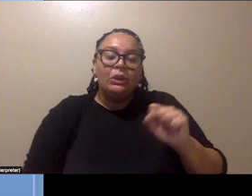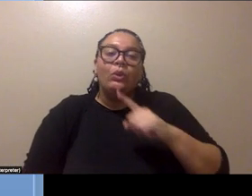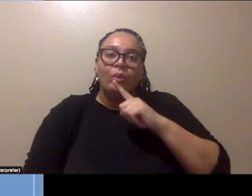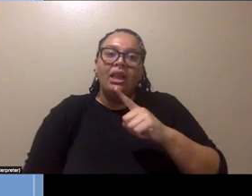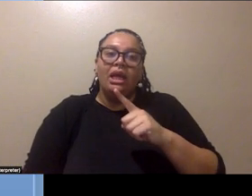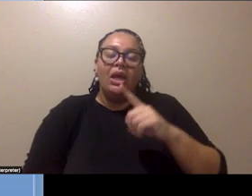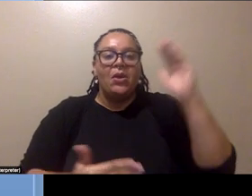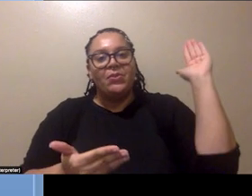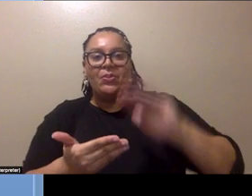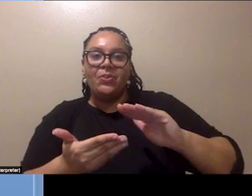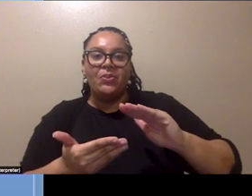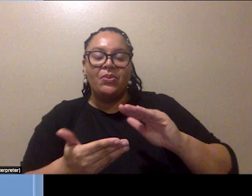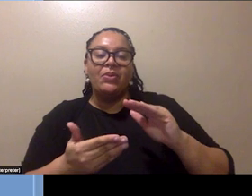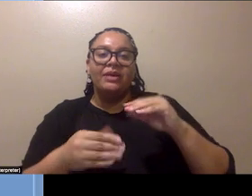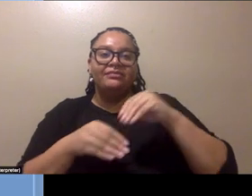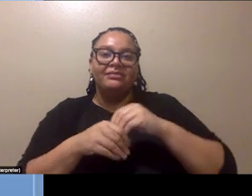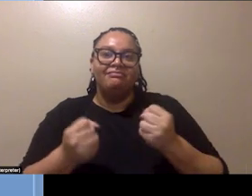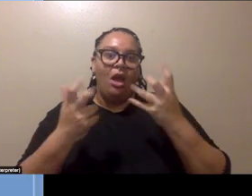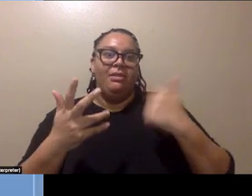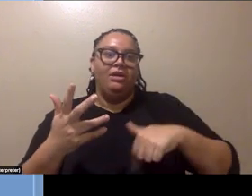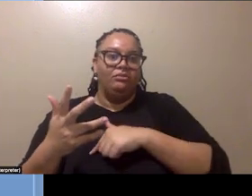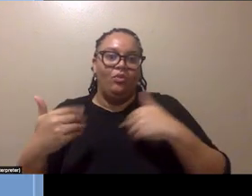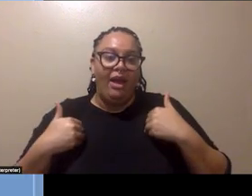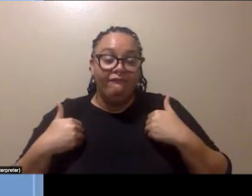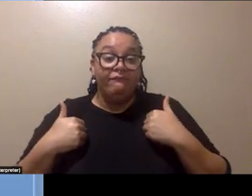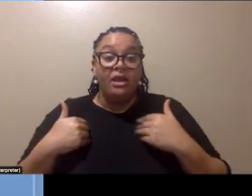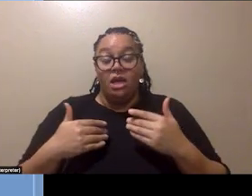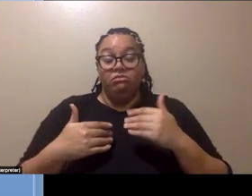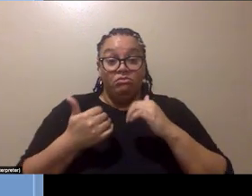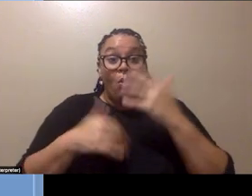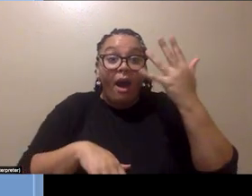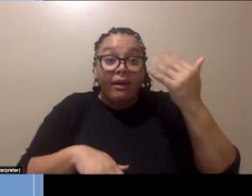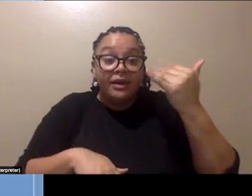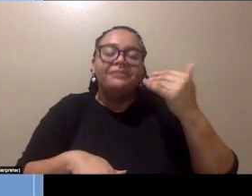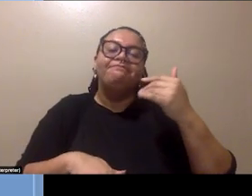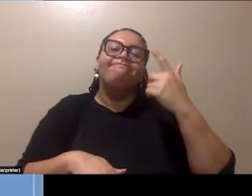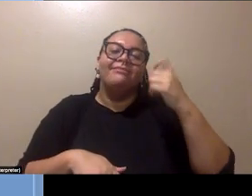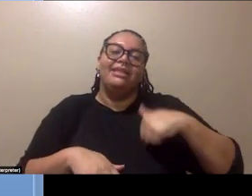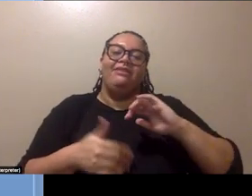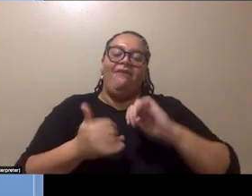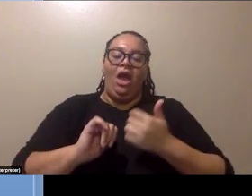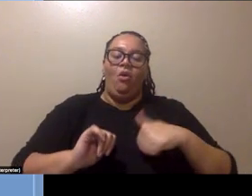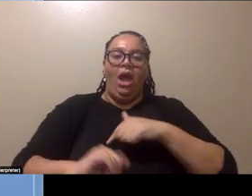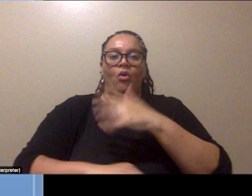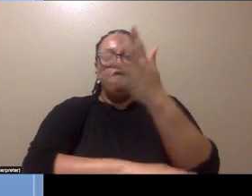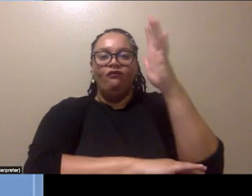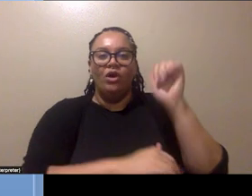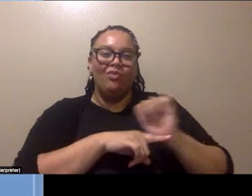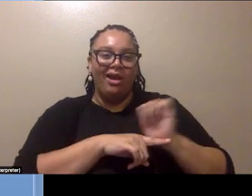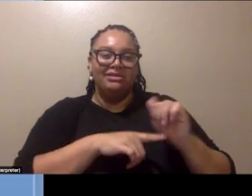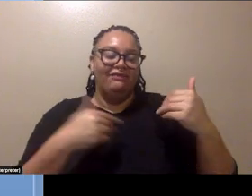Pacific Northwest has been significantly reduced. And this has a lot to do with the way that our forestry practices have